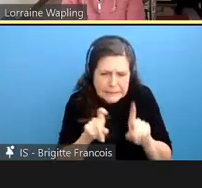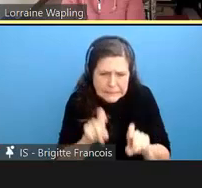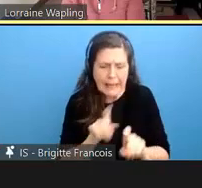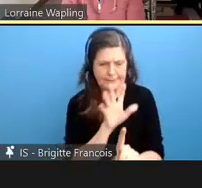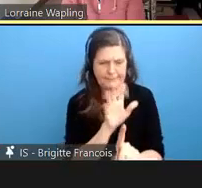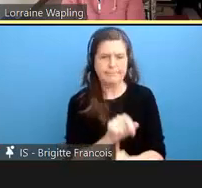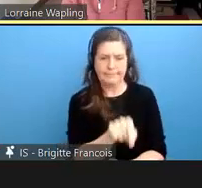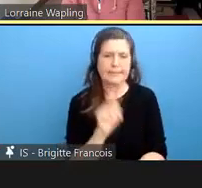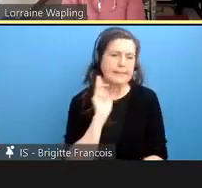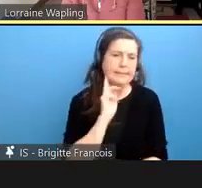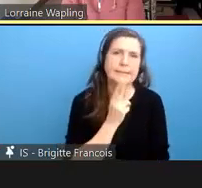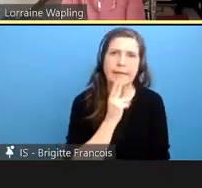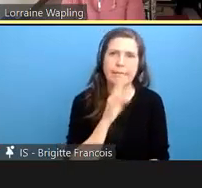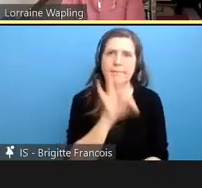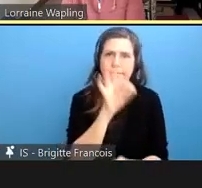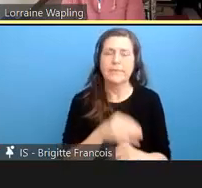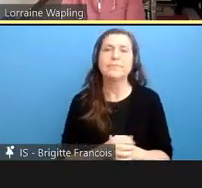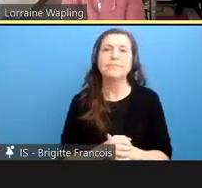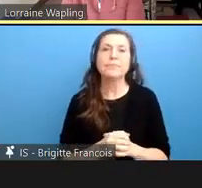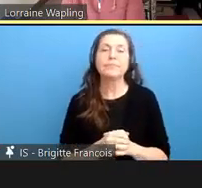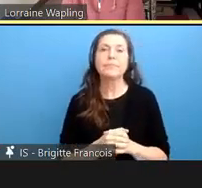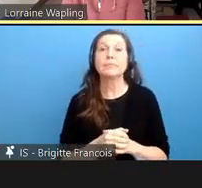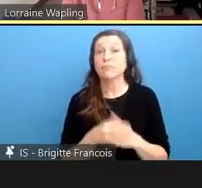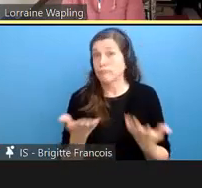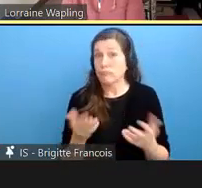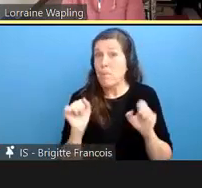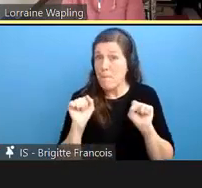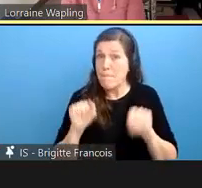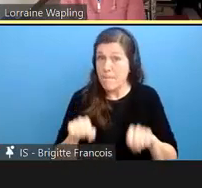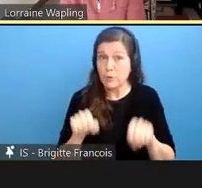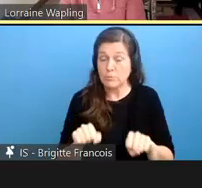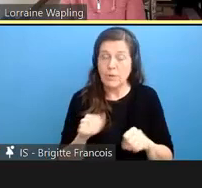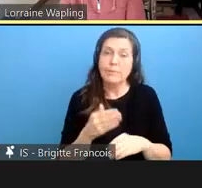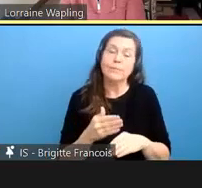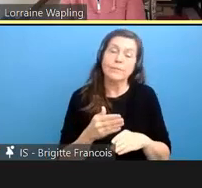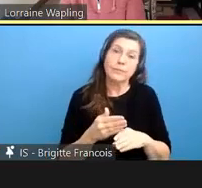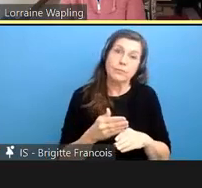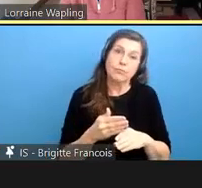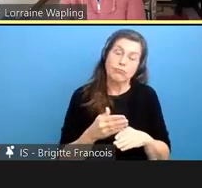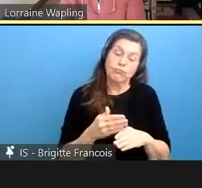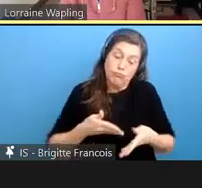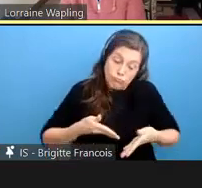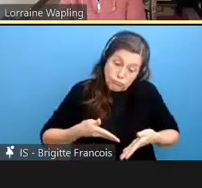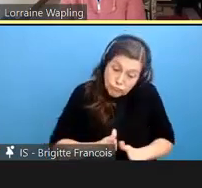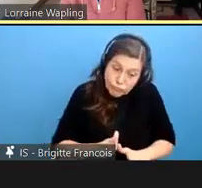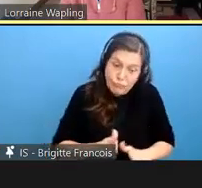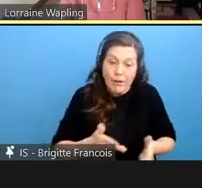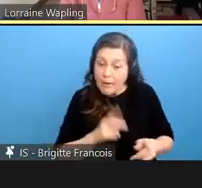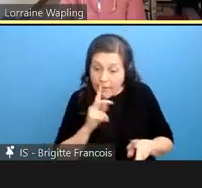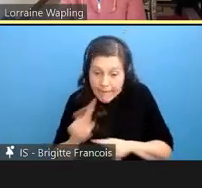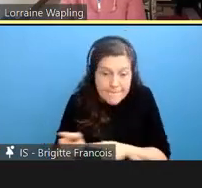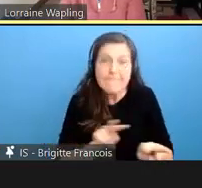possible to identify deaf children early. It just needs for governments and health services